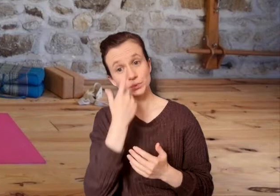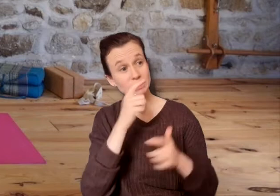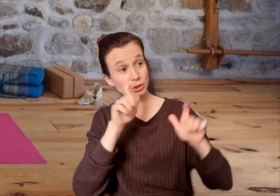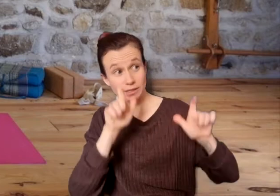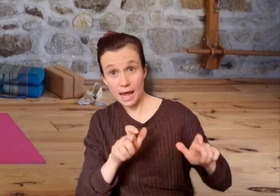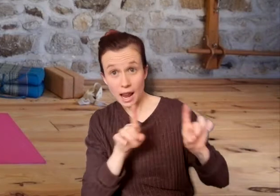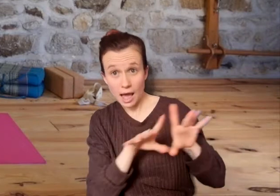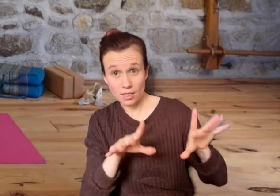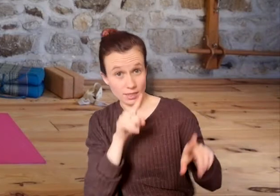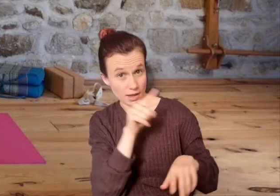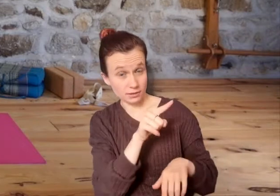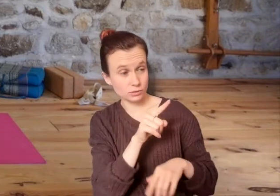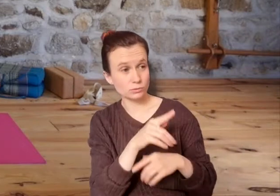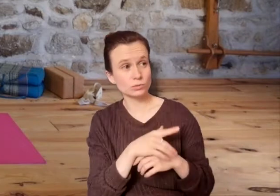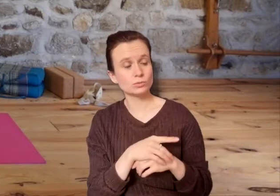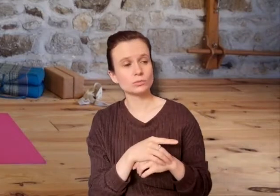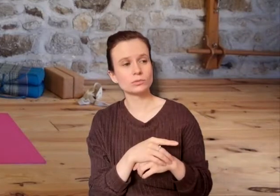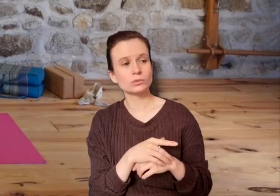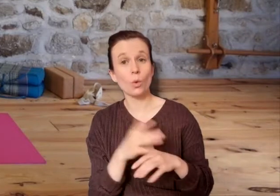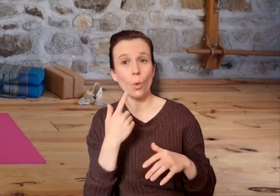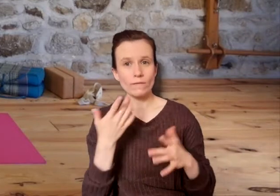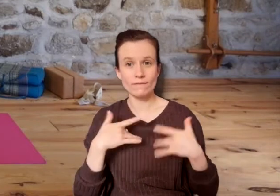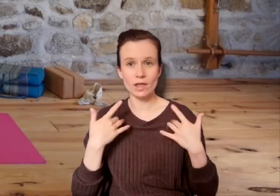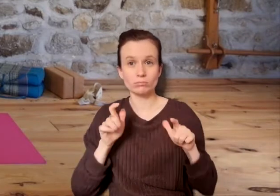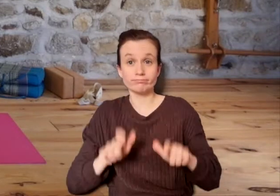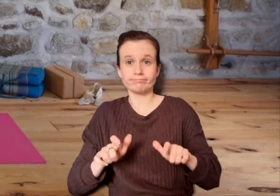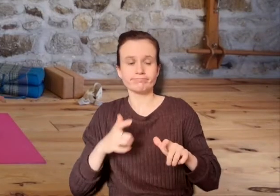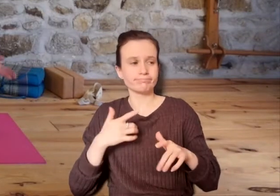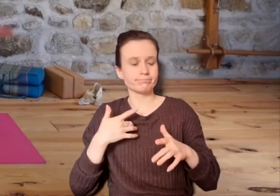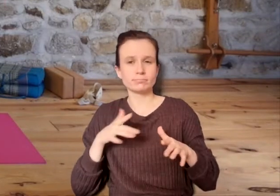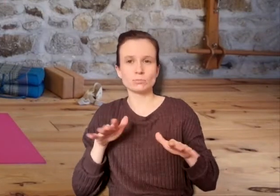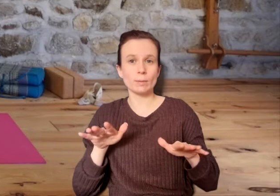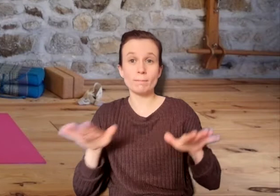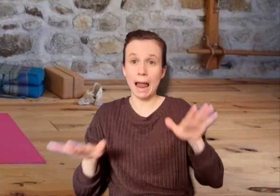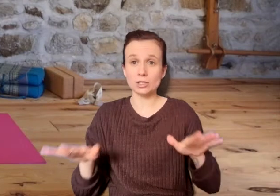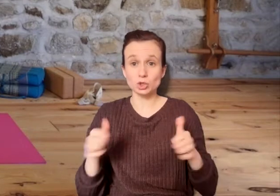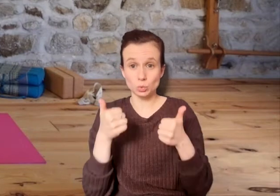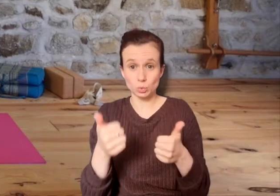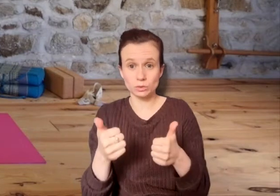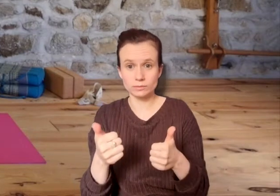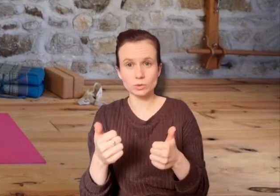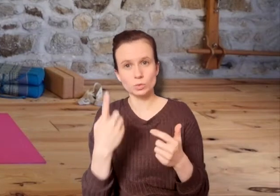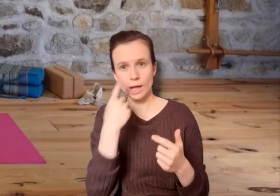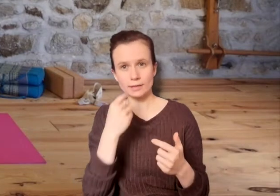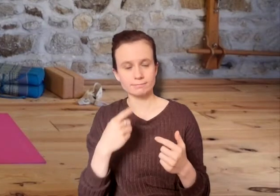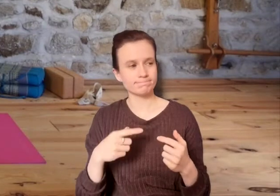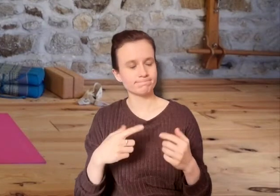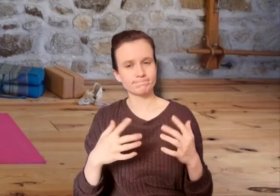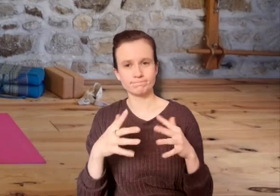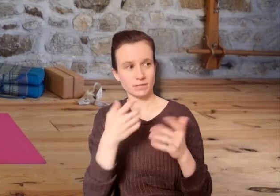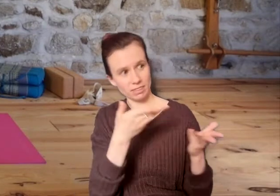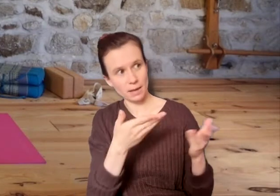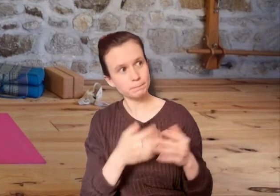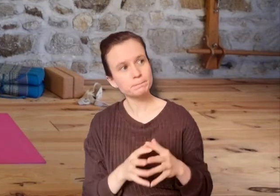here if balance is tricky, or if you feel nice and secure, we're going to interlock those fingers behind our back.